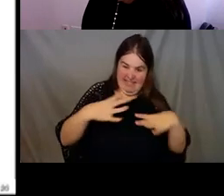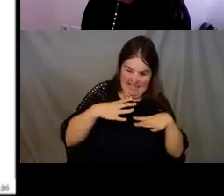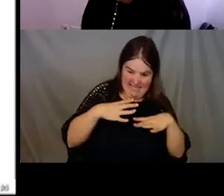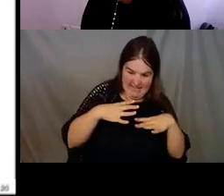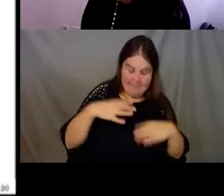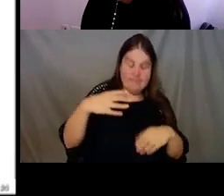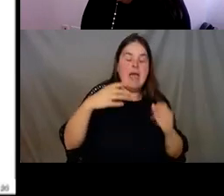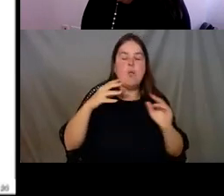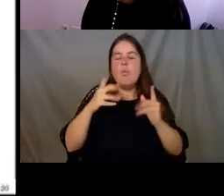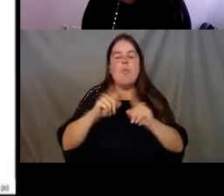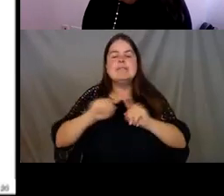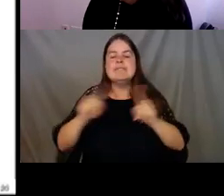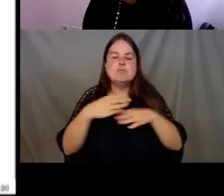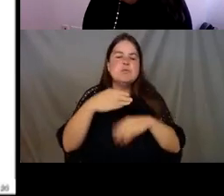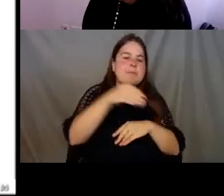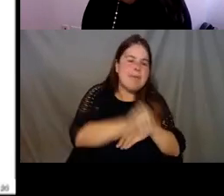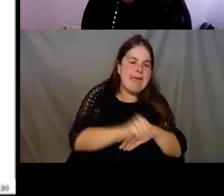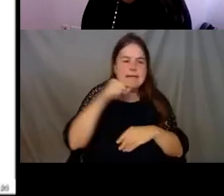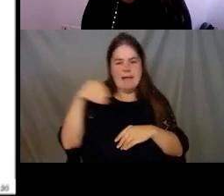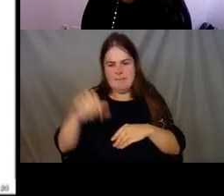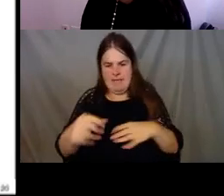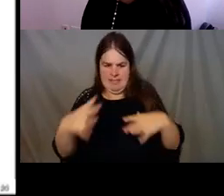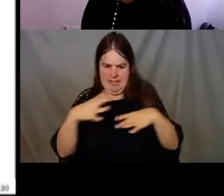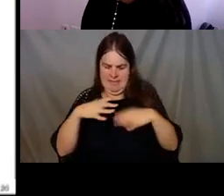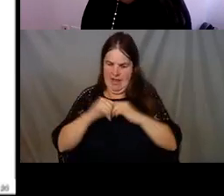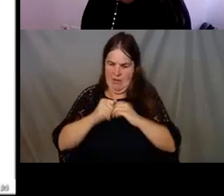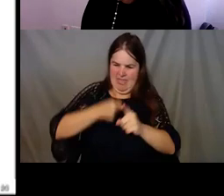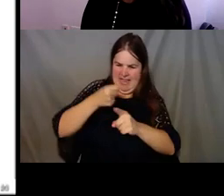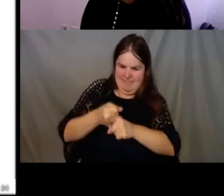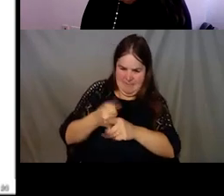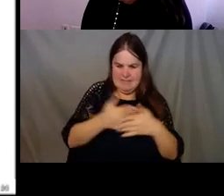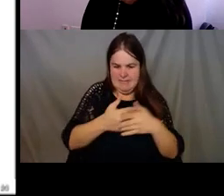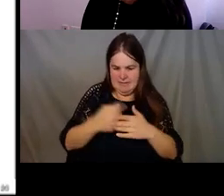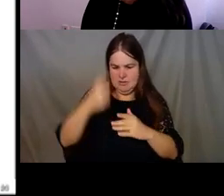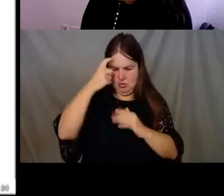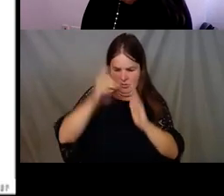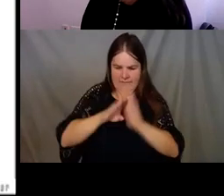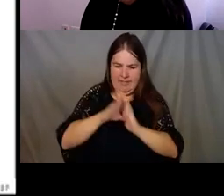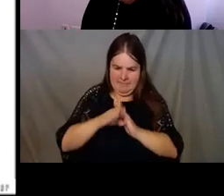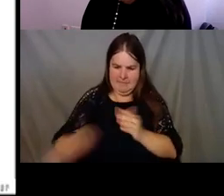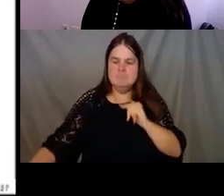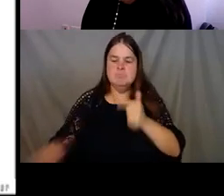paid versus unpaid leave on infant neurocognitive outcomes?